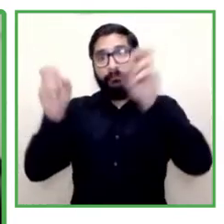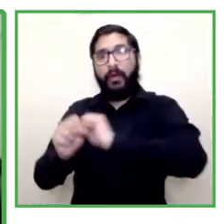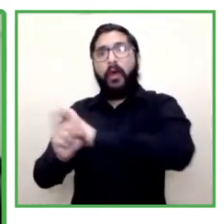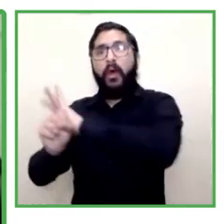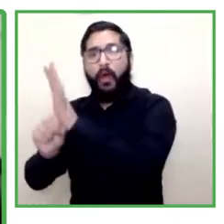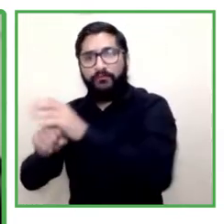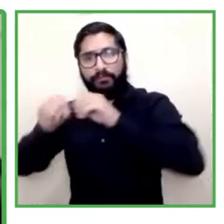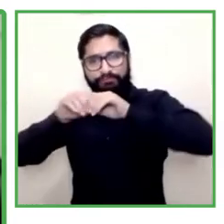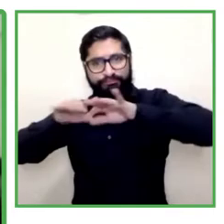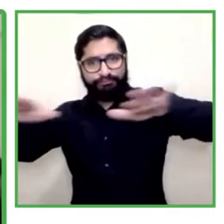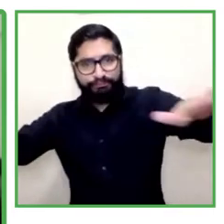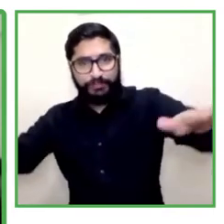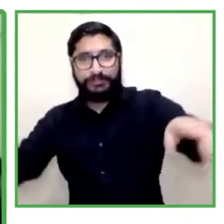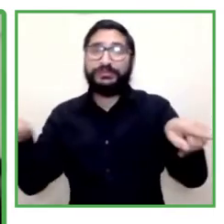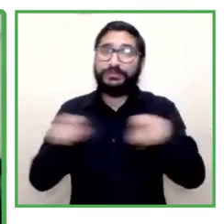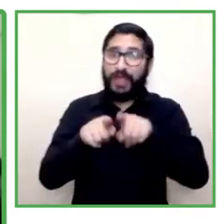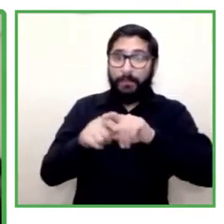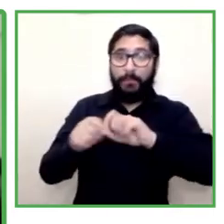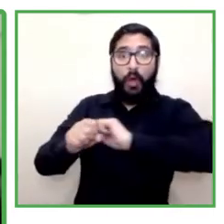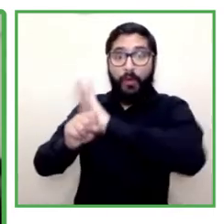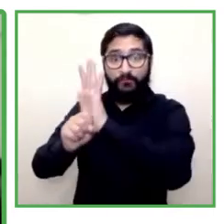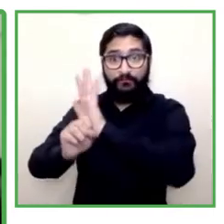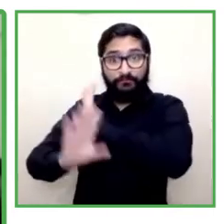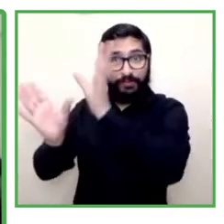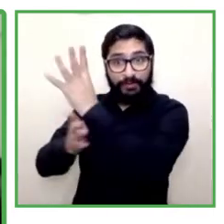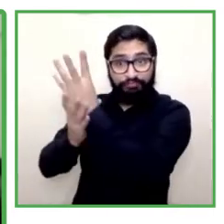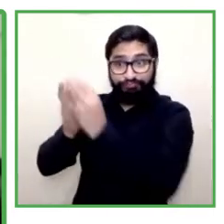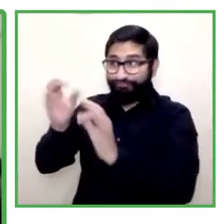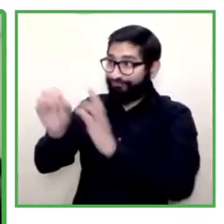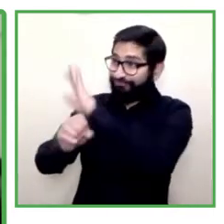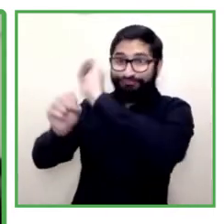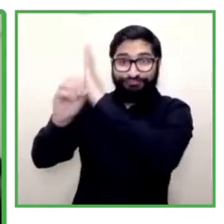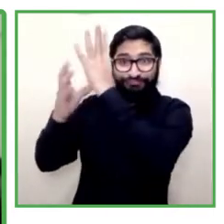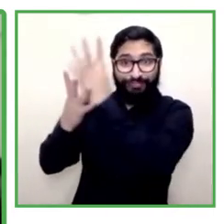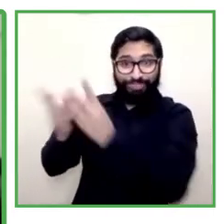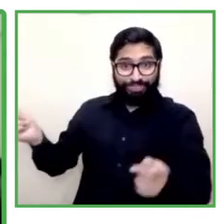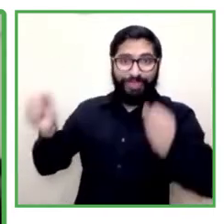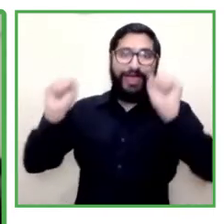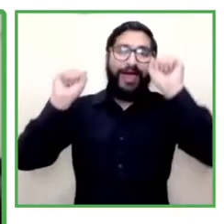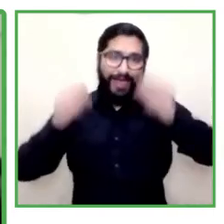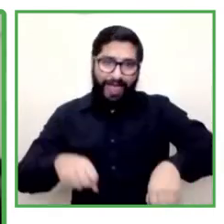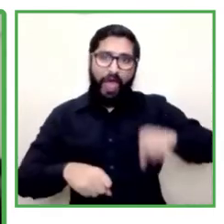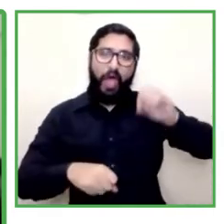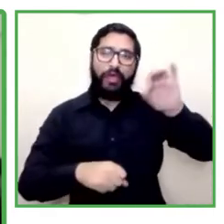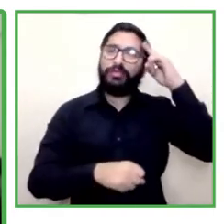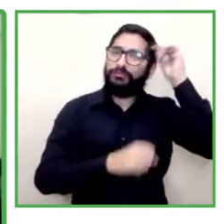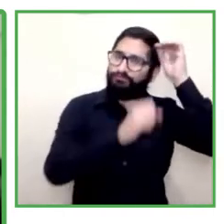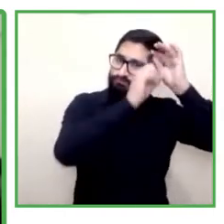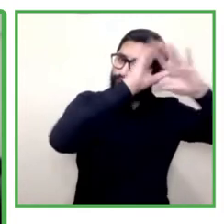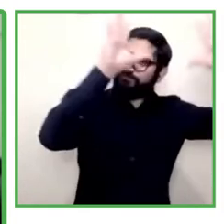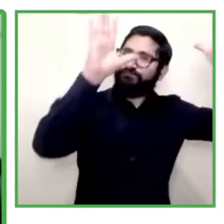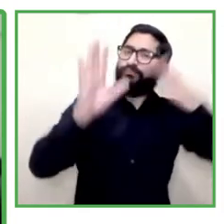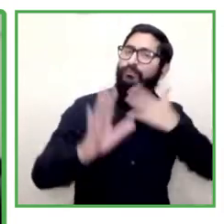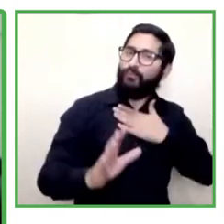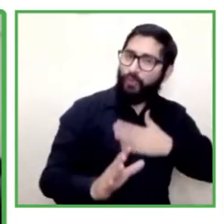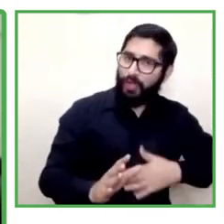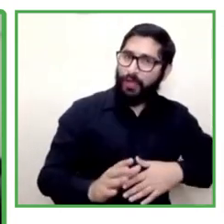Things like. Note that the Statement and